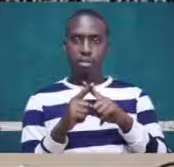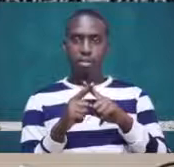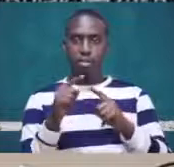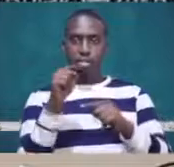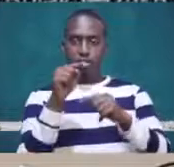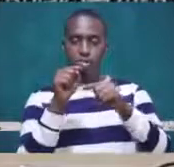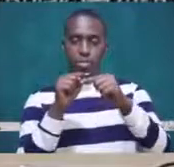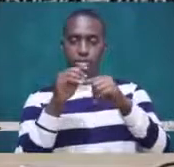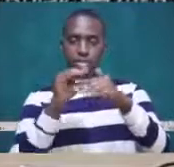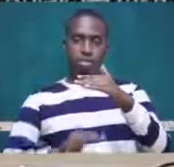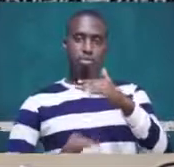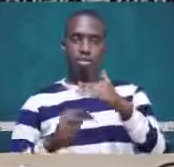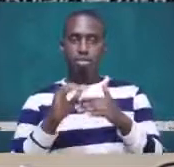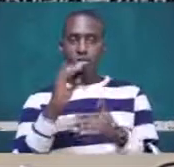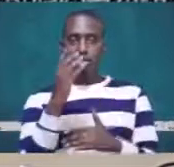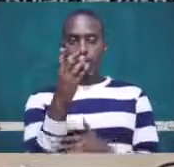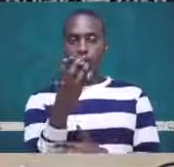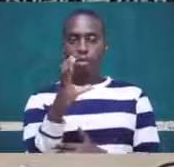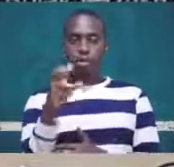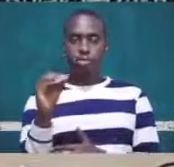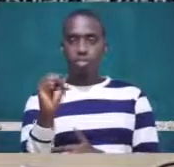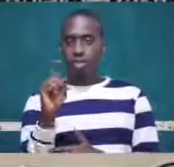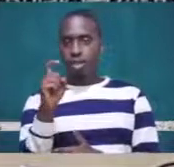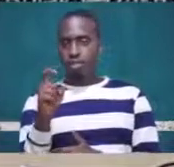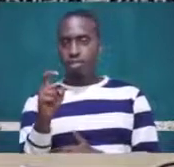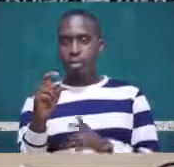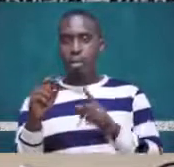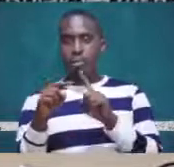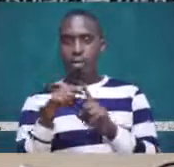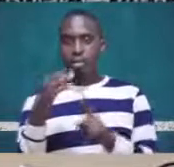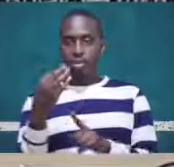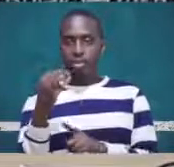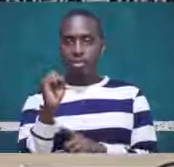4 cos x plus 3 sine x